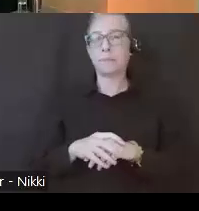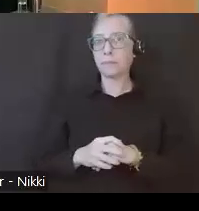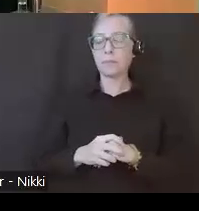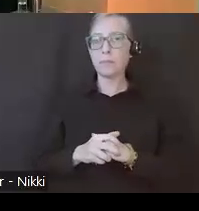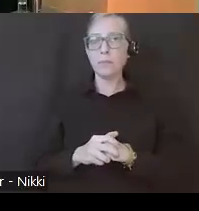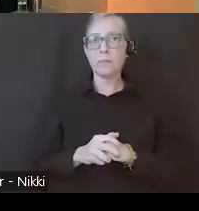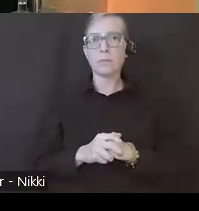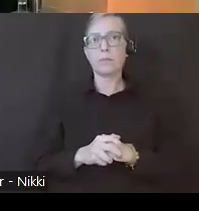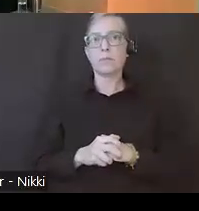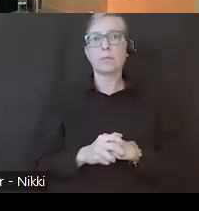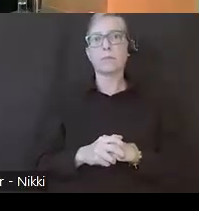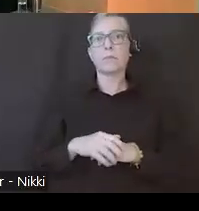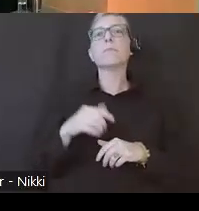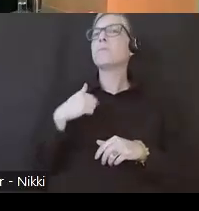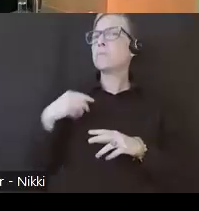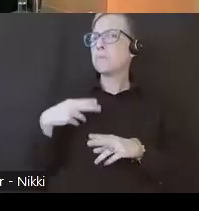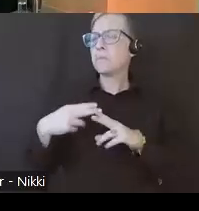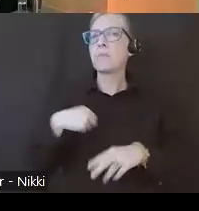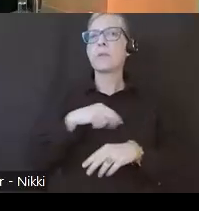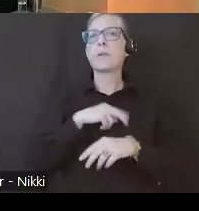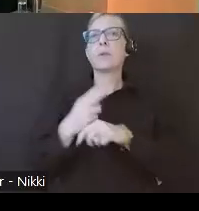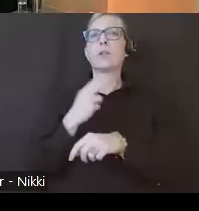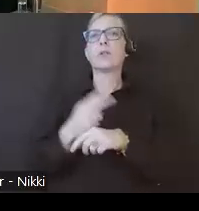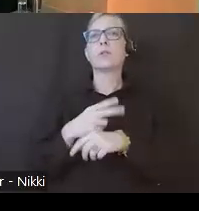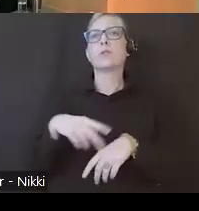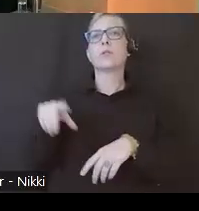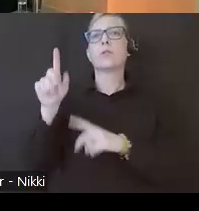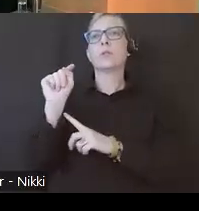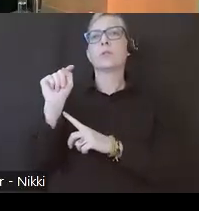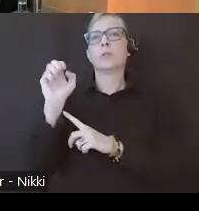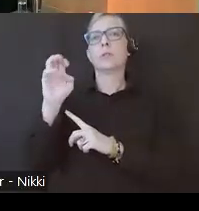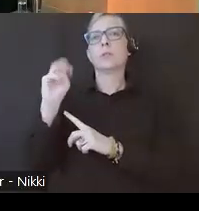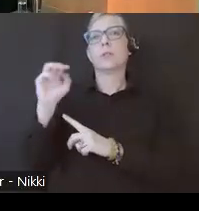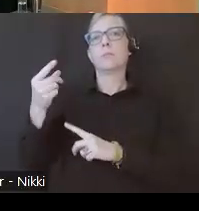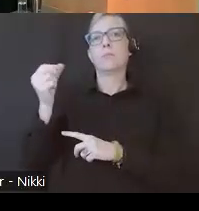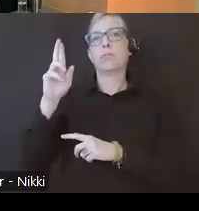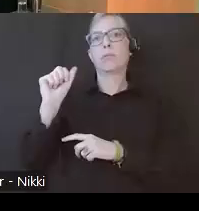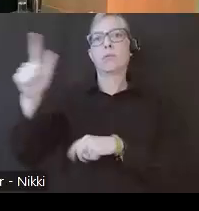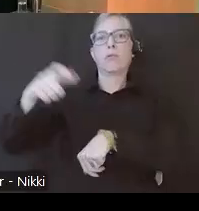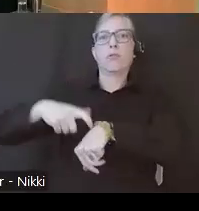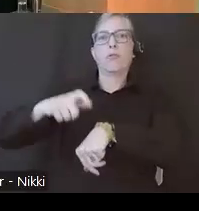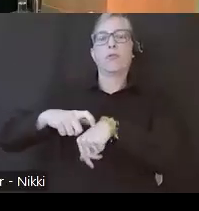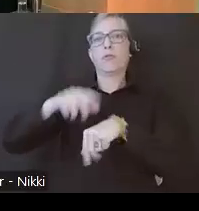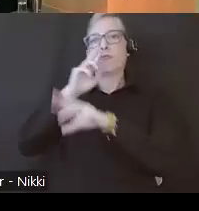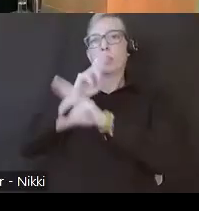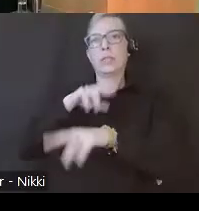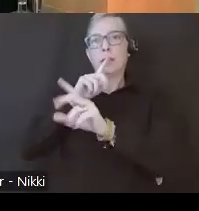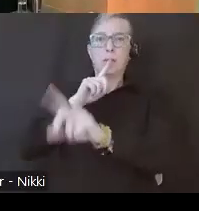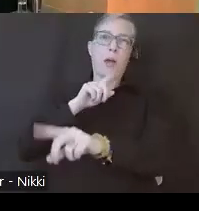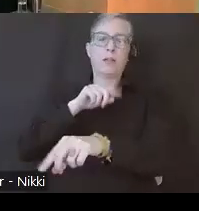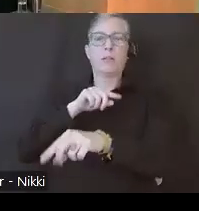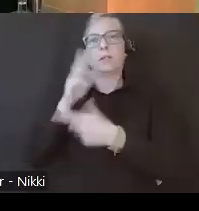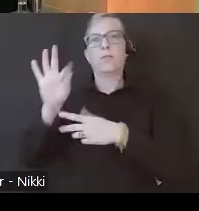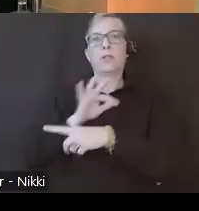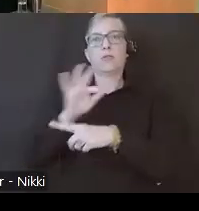As I noted, we're using what are known as temporal response functions, so those models that tell us about how the EEG is